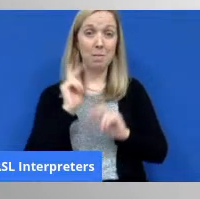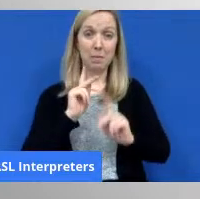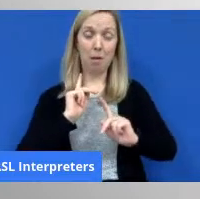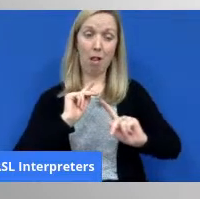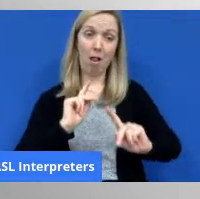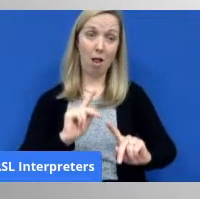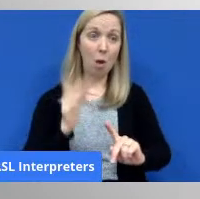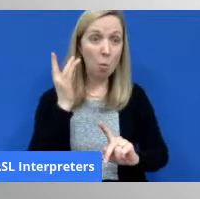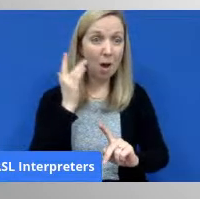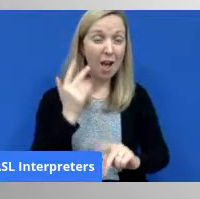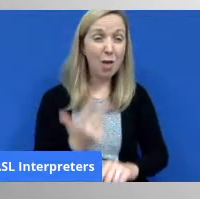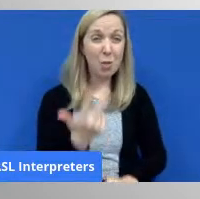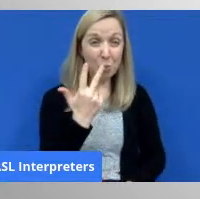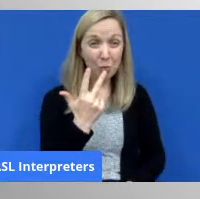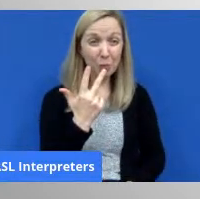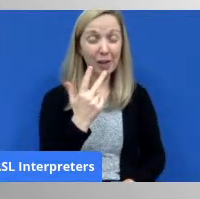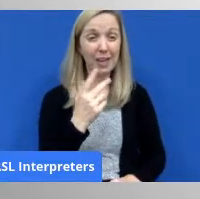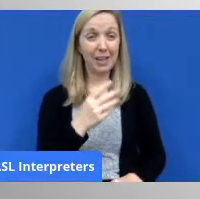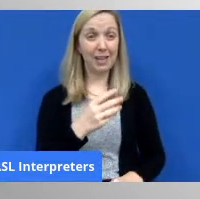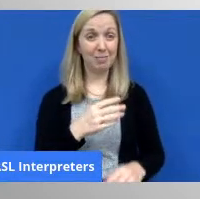meal. And